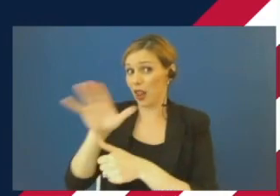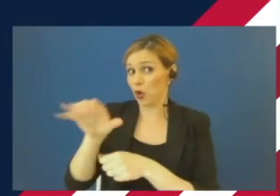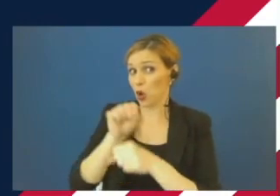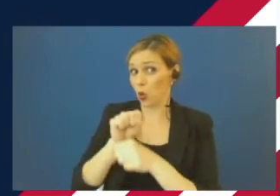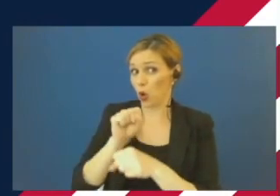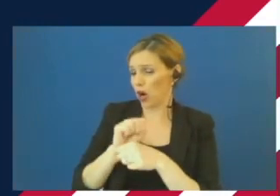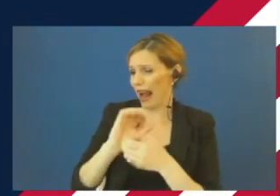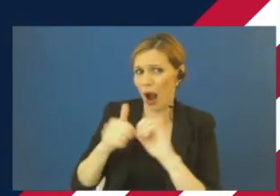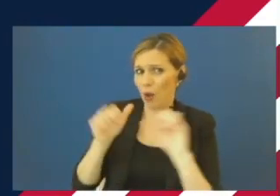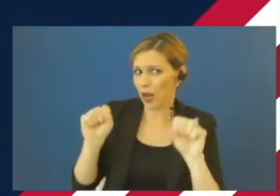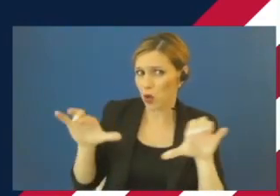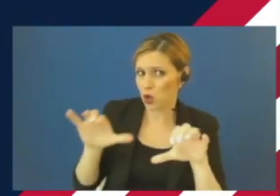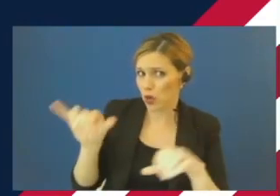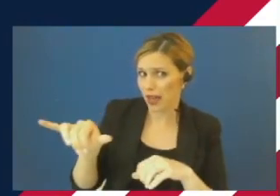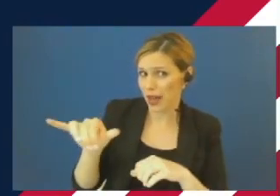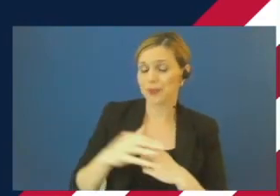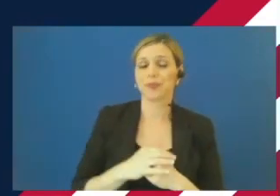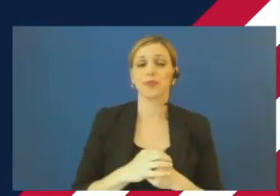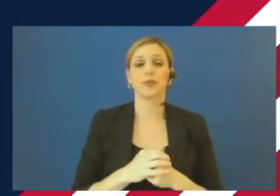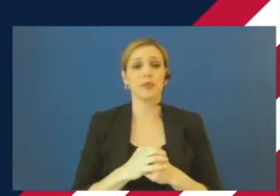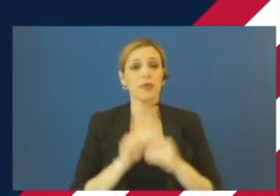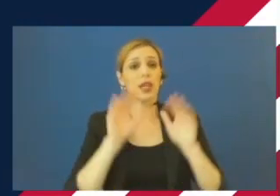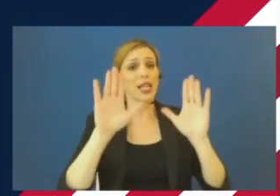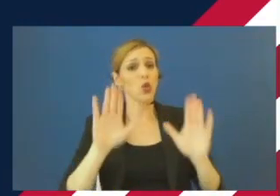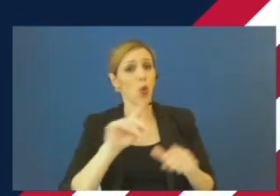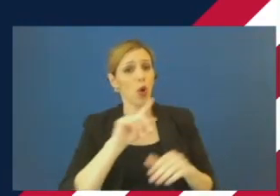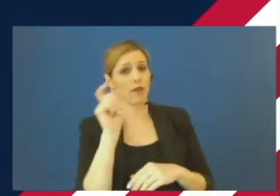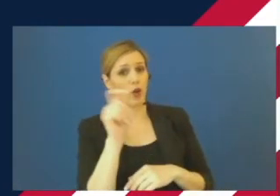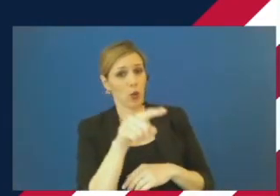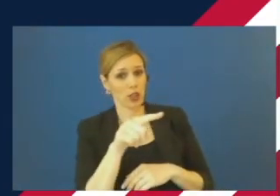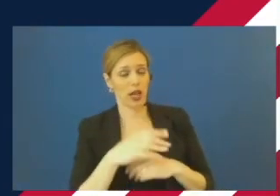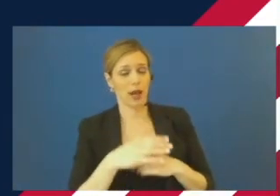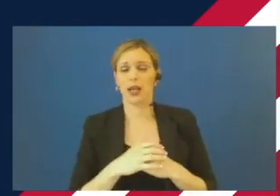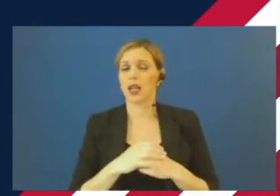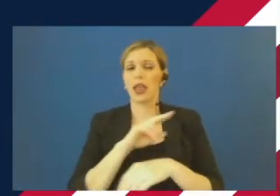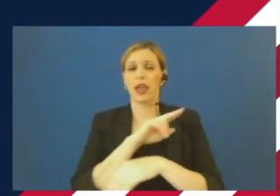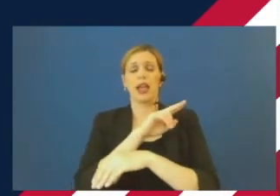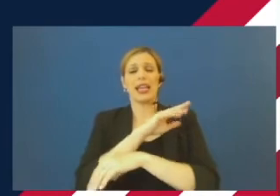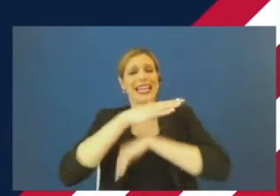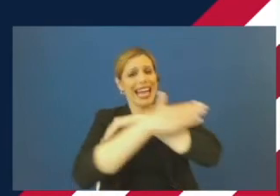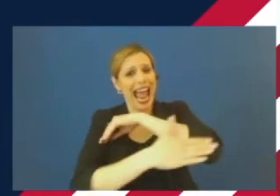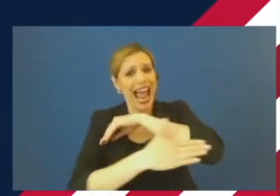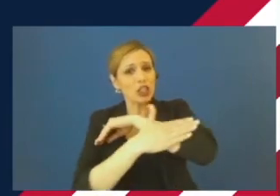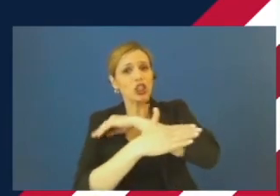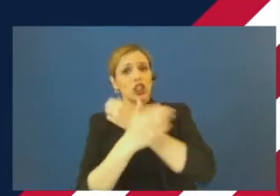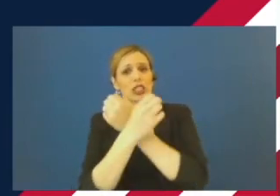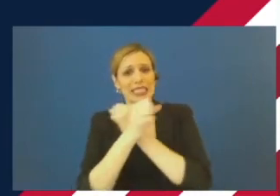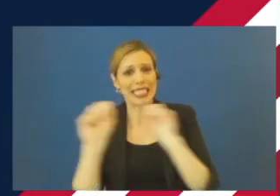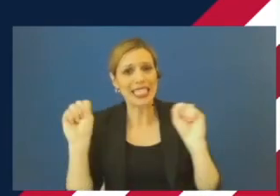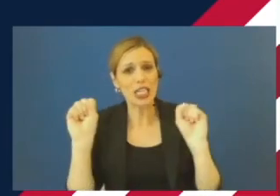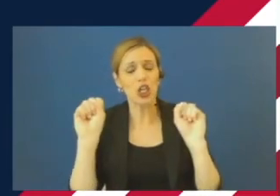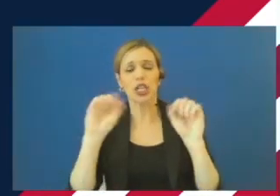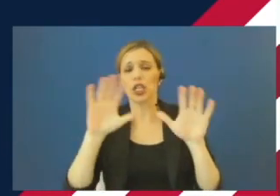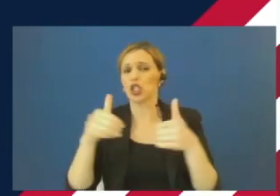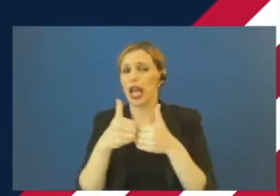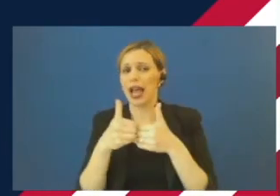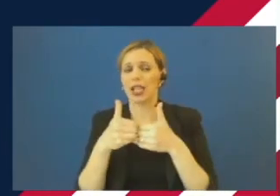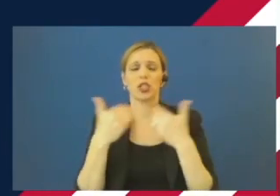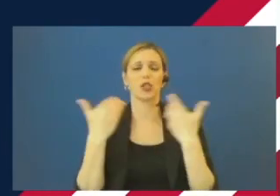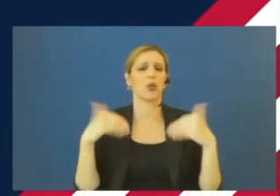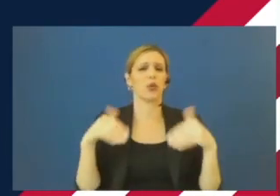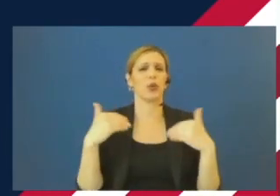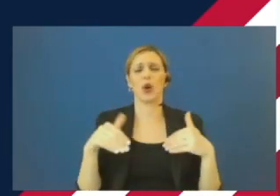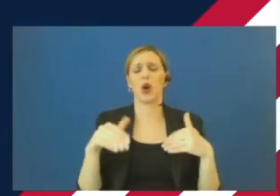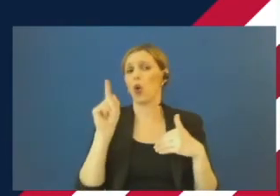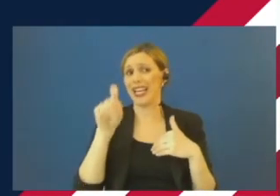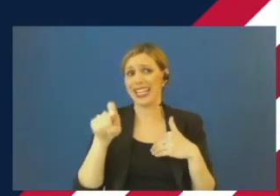question. And when you look at the enormity of national security challenges before us, we need to open that pipeline now. I